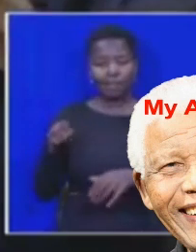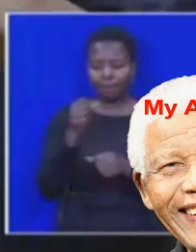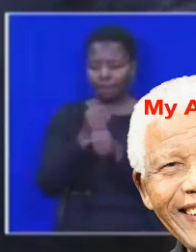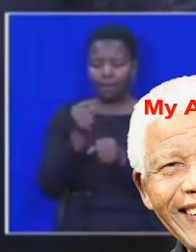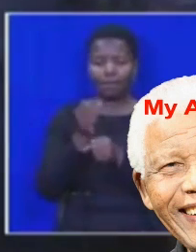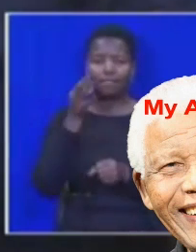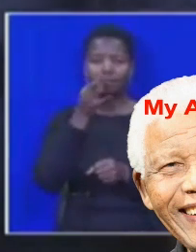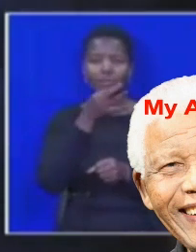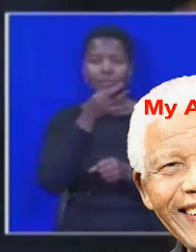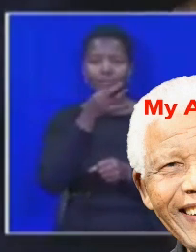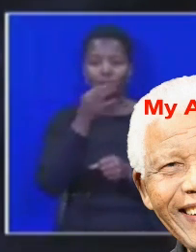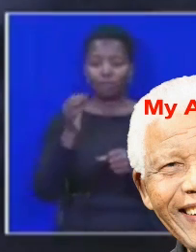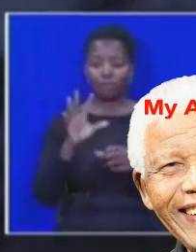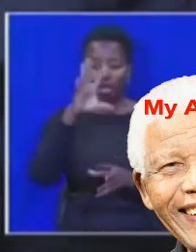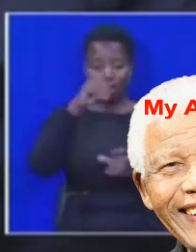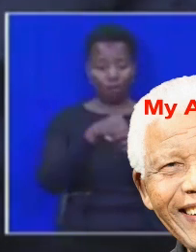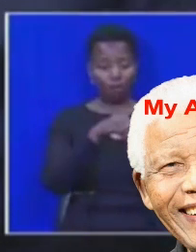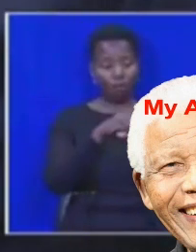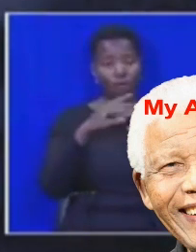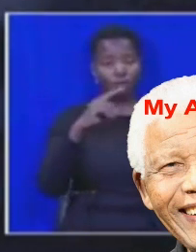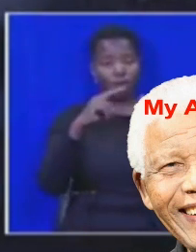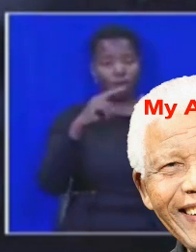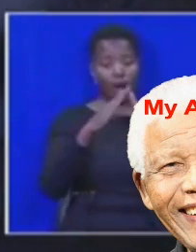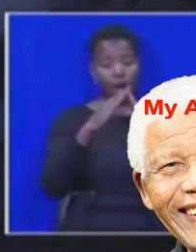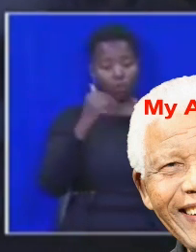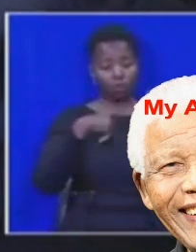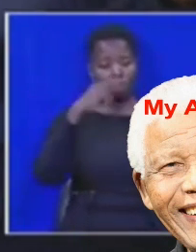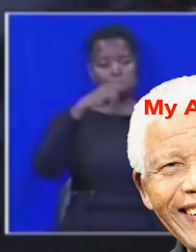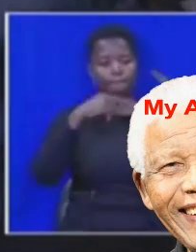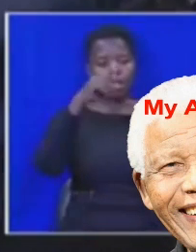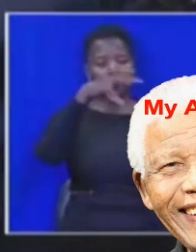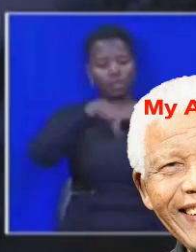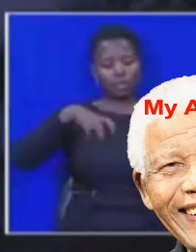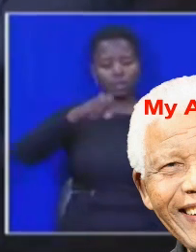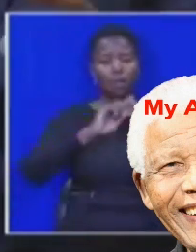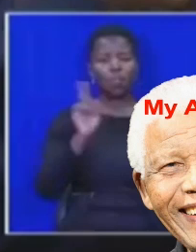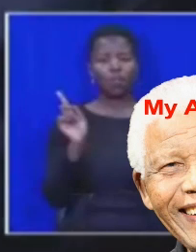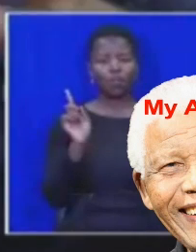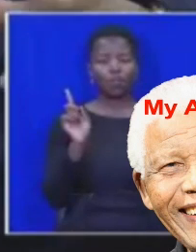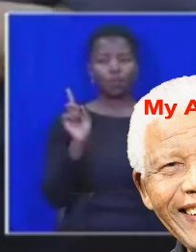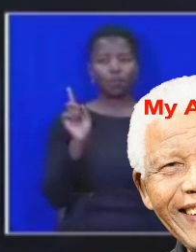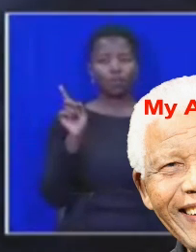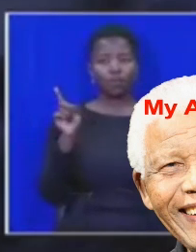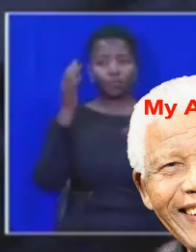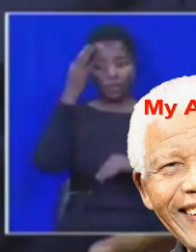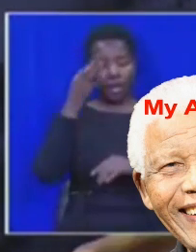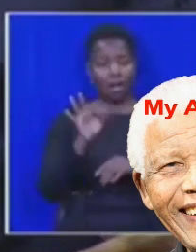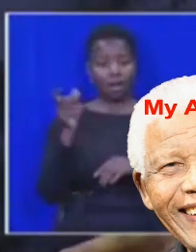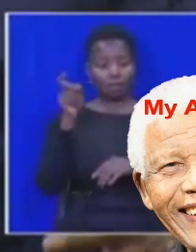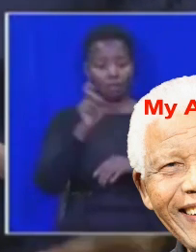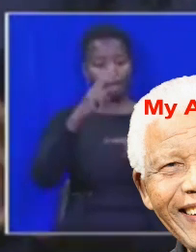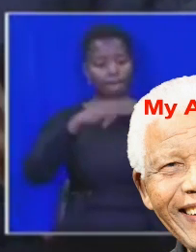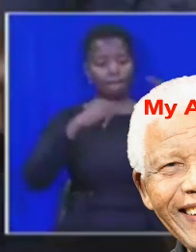they were part of the house that was being built. In other words, government came to build